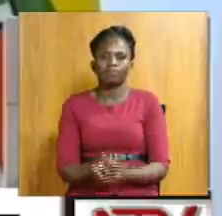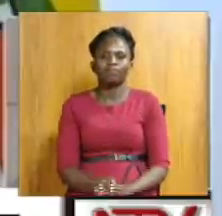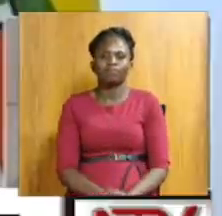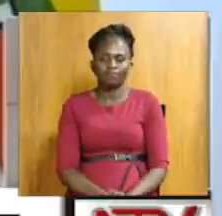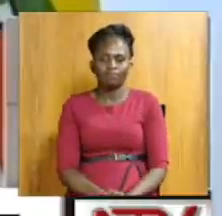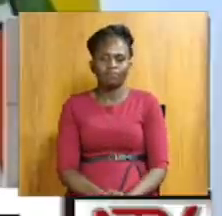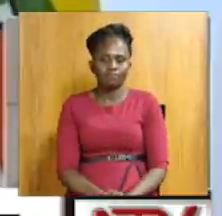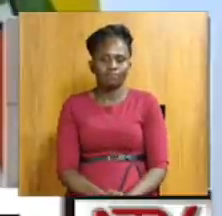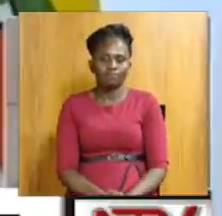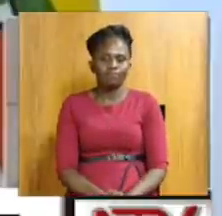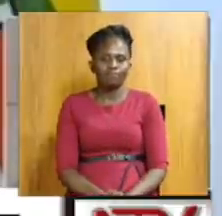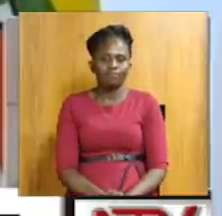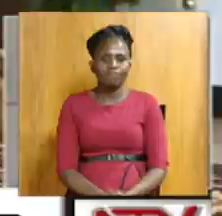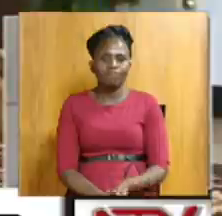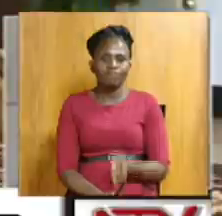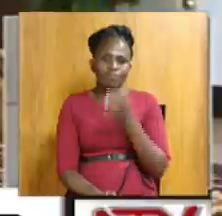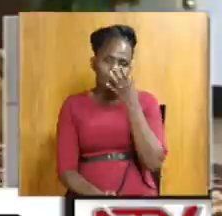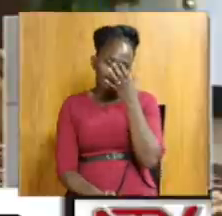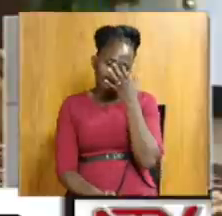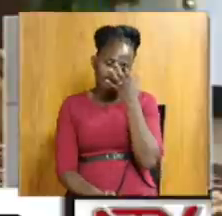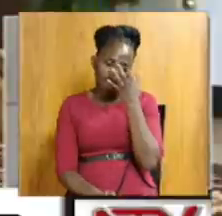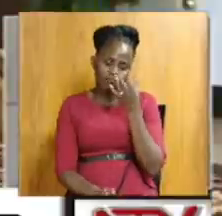jab, short.